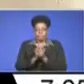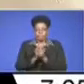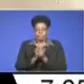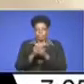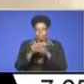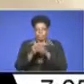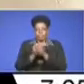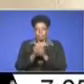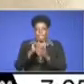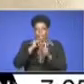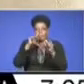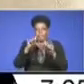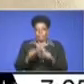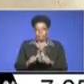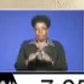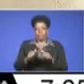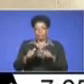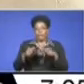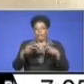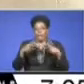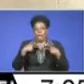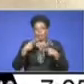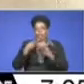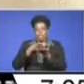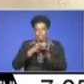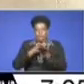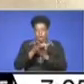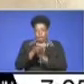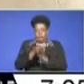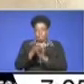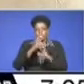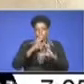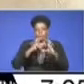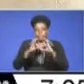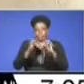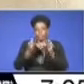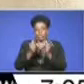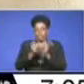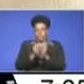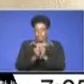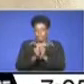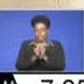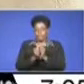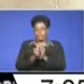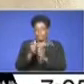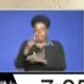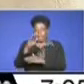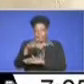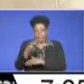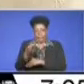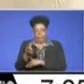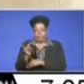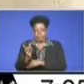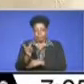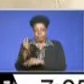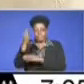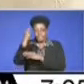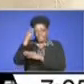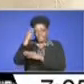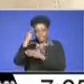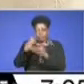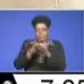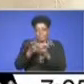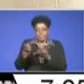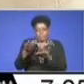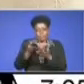crime. I'm able to have an honest conversation with them as opposed to thinking what they're